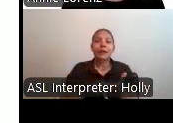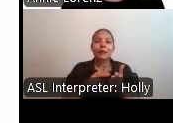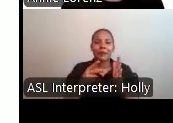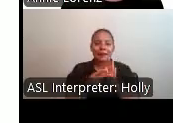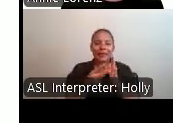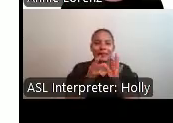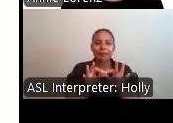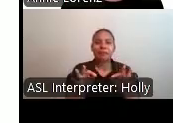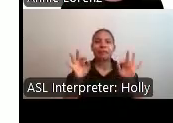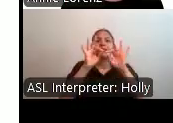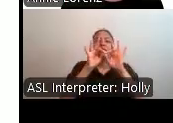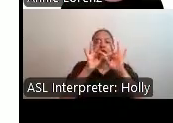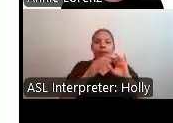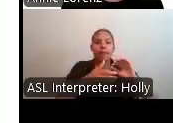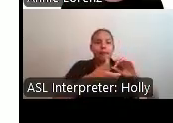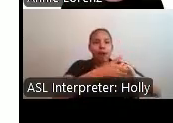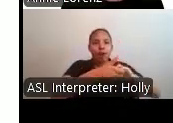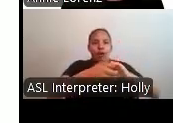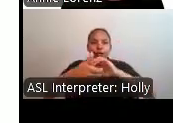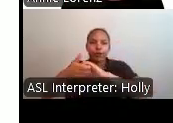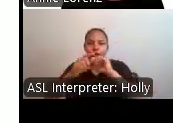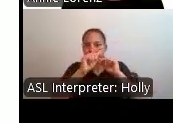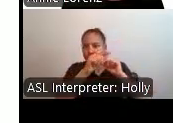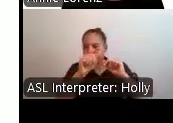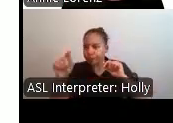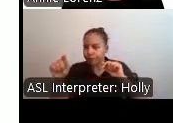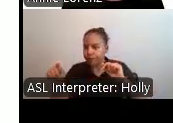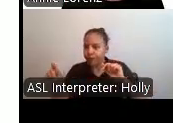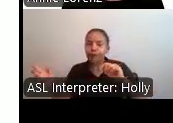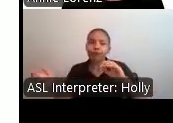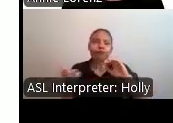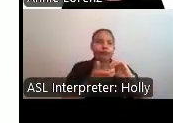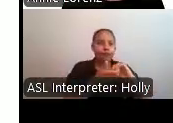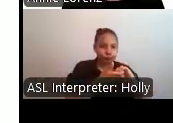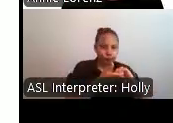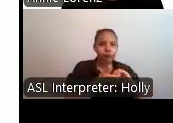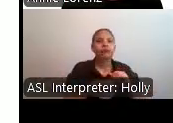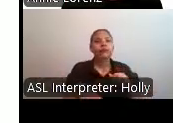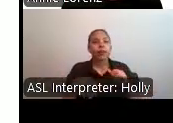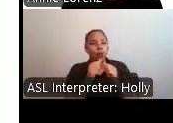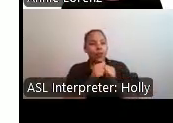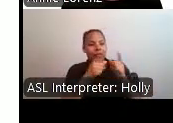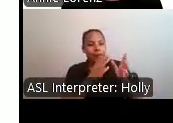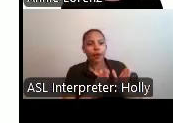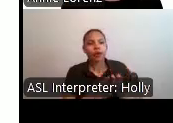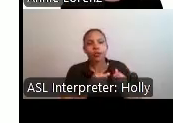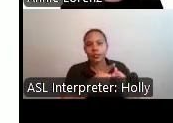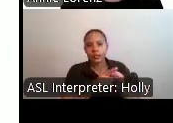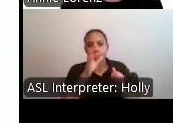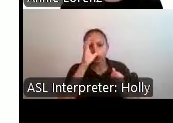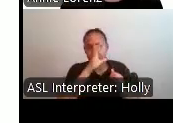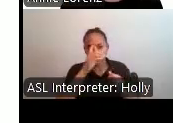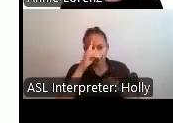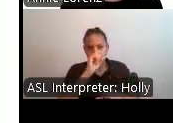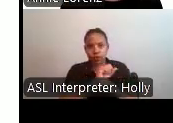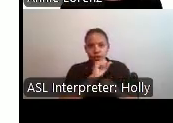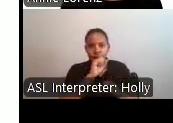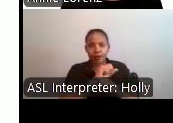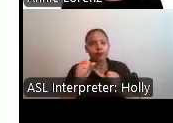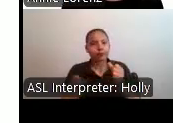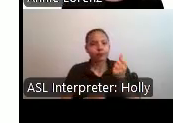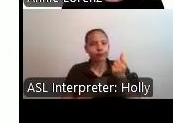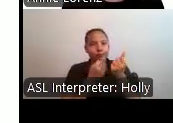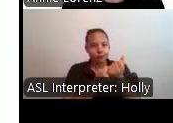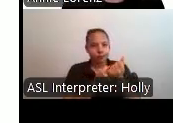to work collaboratively with a job seeker, sharing responsibility for supporting their employment and well-being goals. And here's